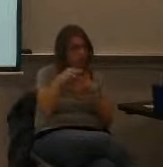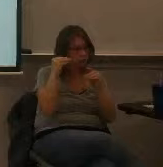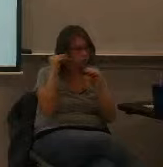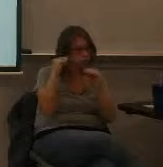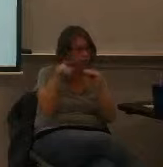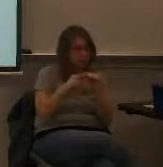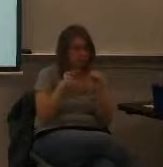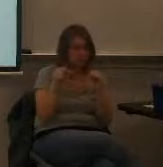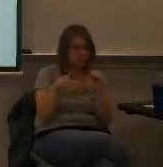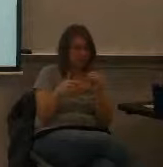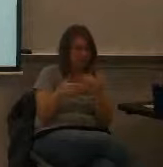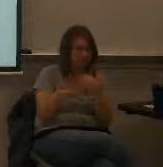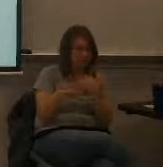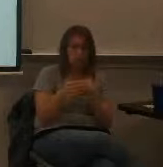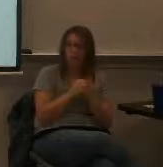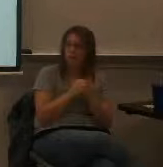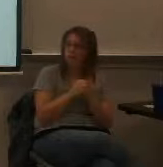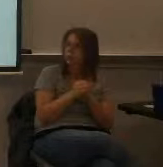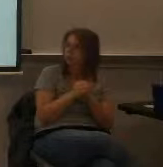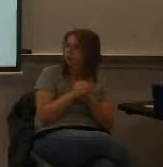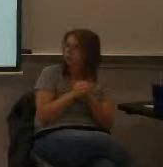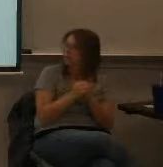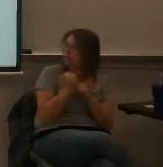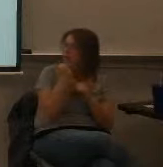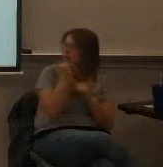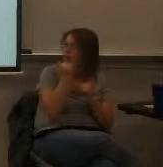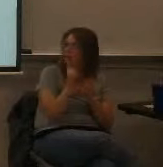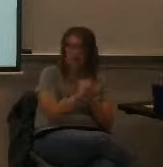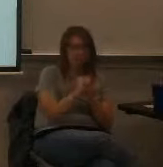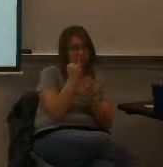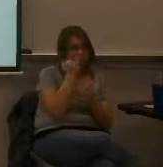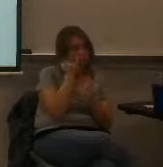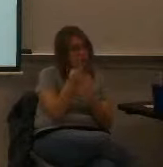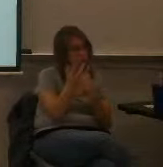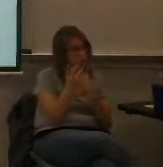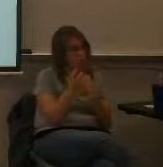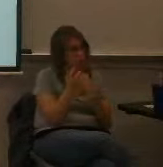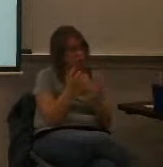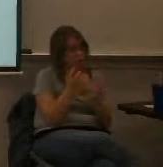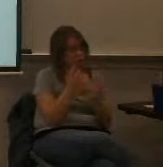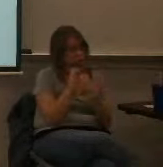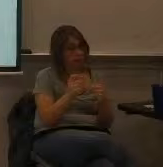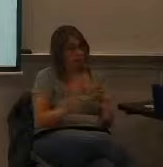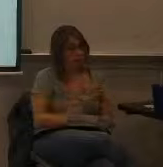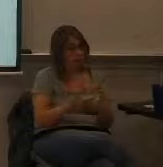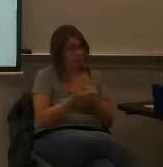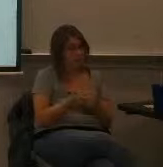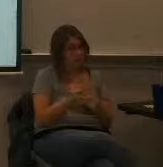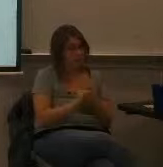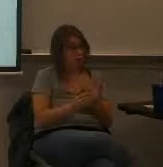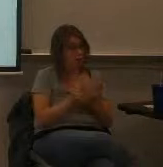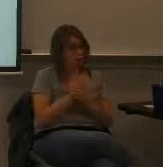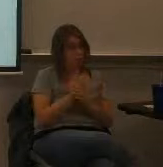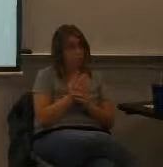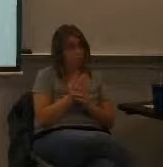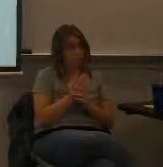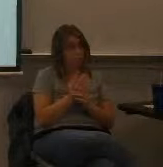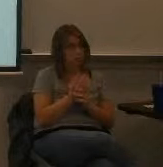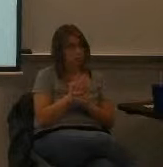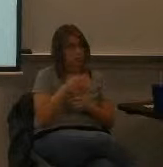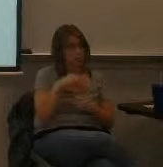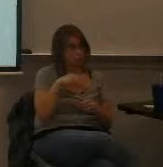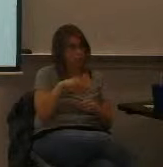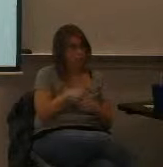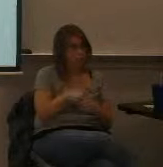teaching about this stuff. The idea that if you're going to be an organism that grows